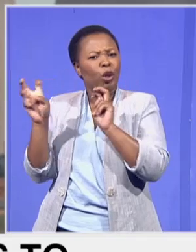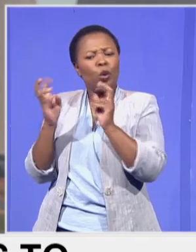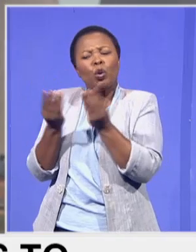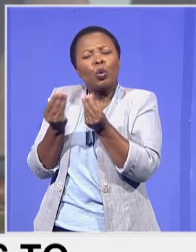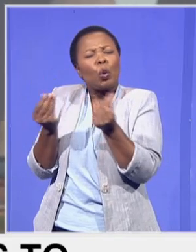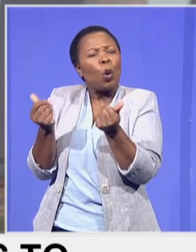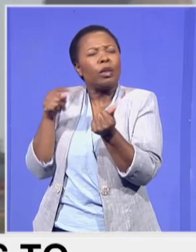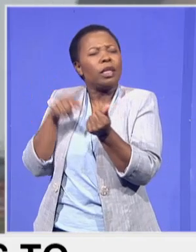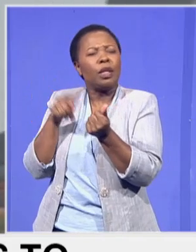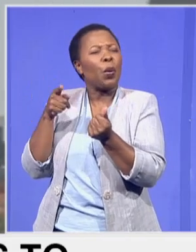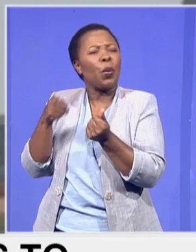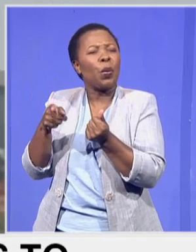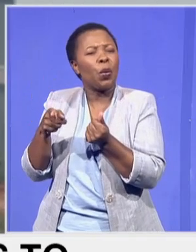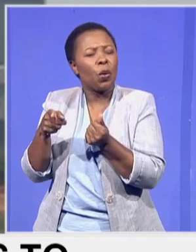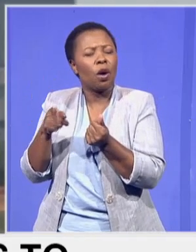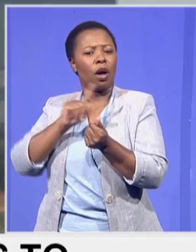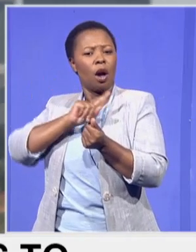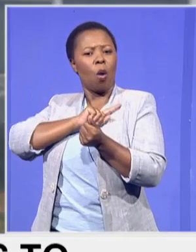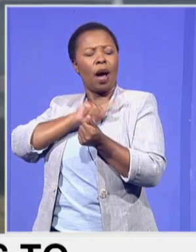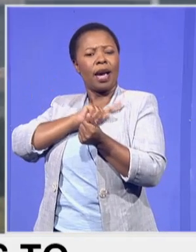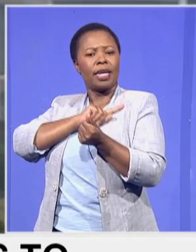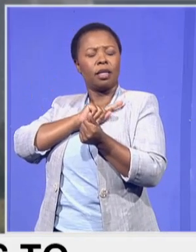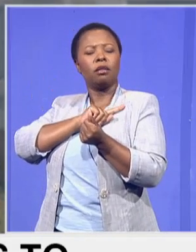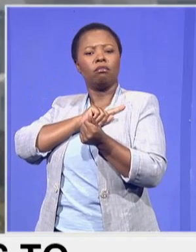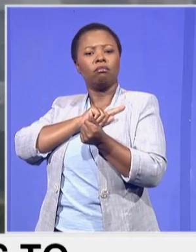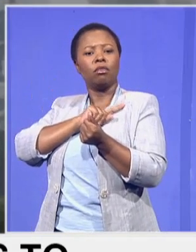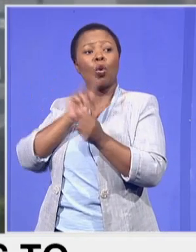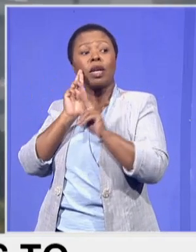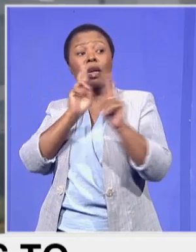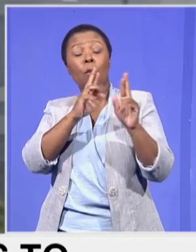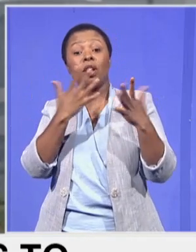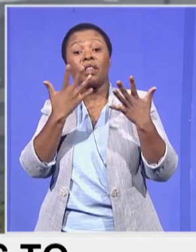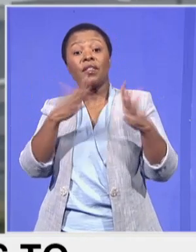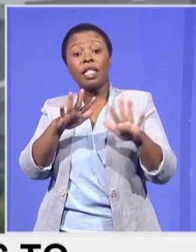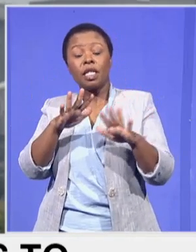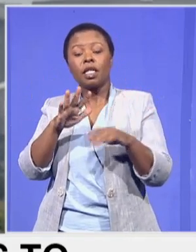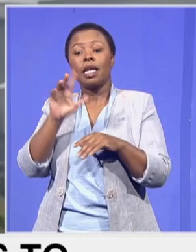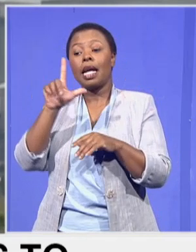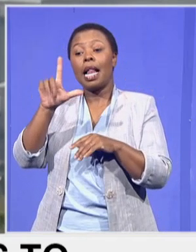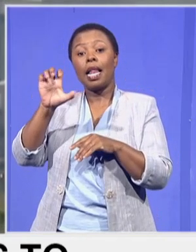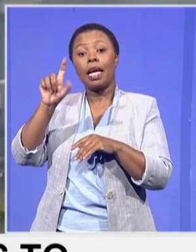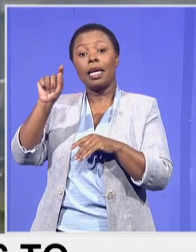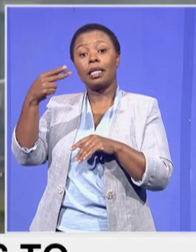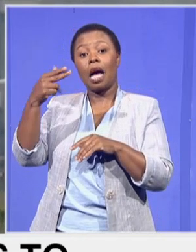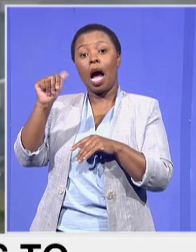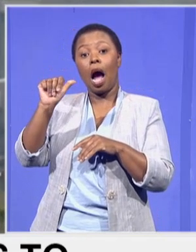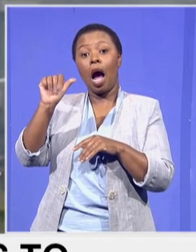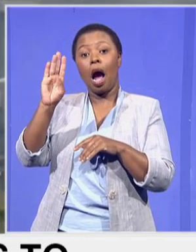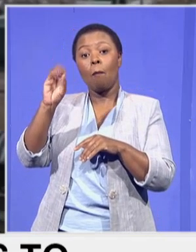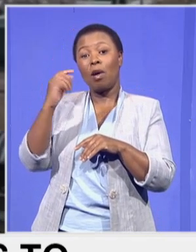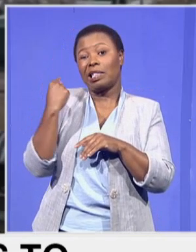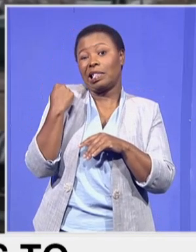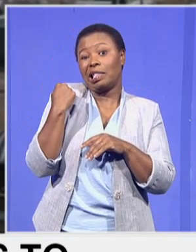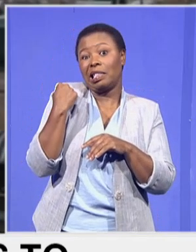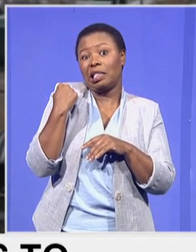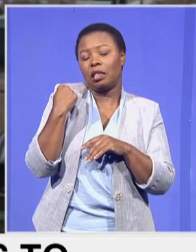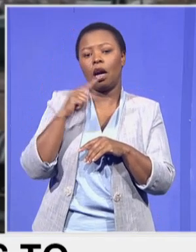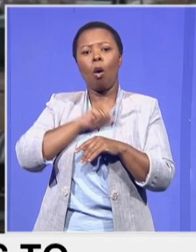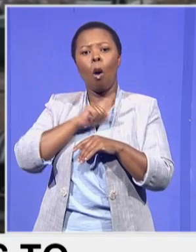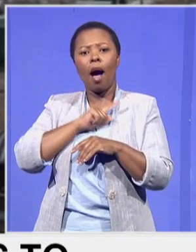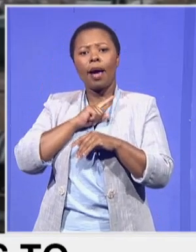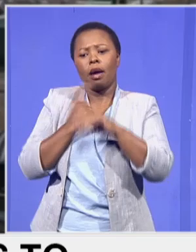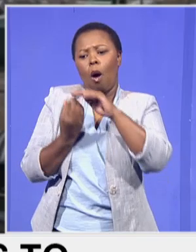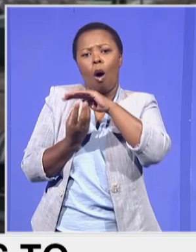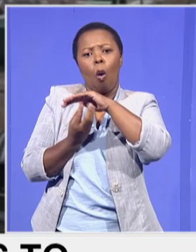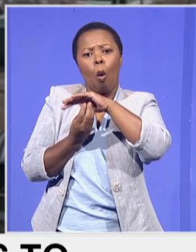introduction, the case reported at Lethabo. That was the recent challenge regarding wet coal due to,